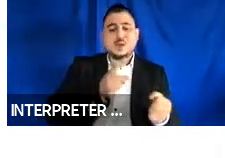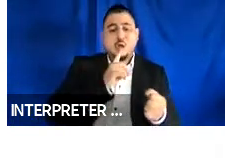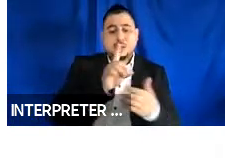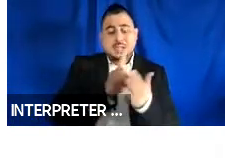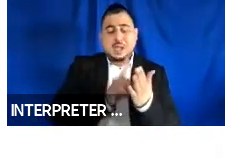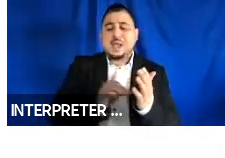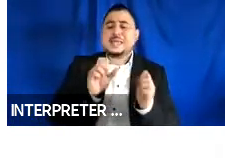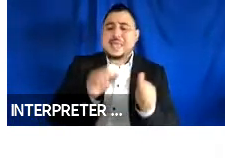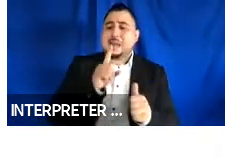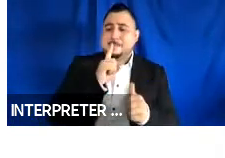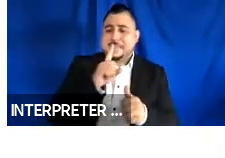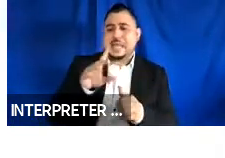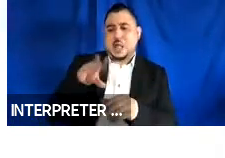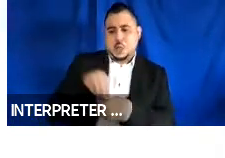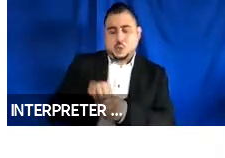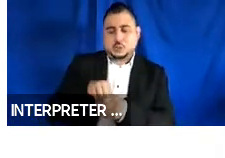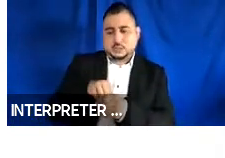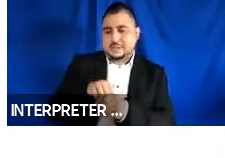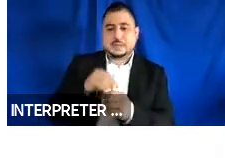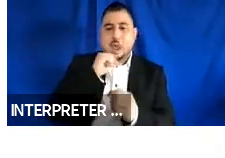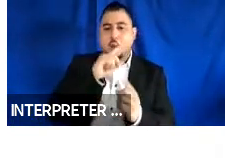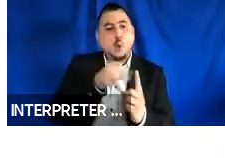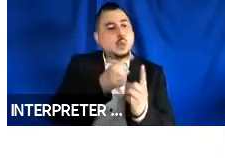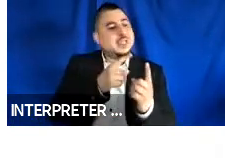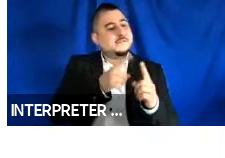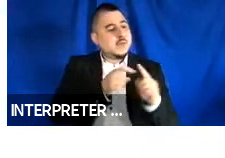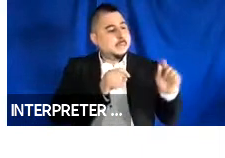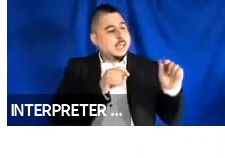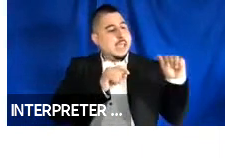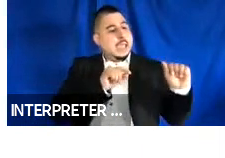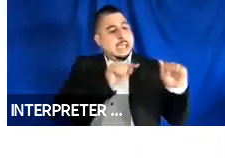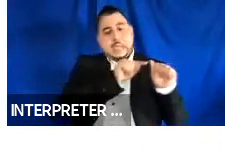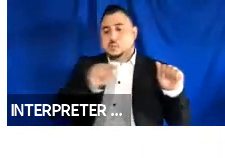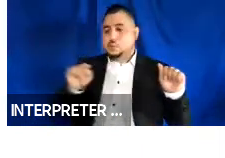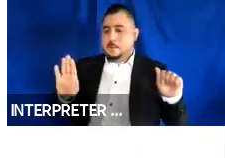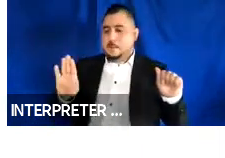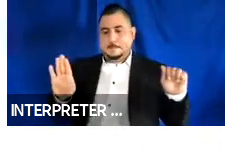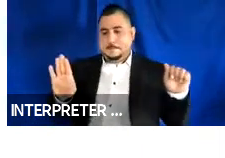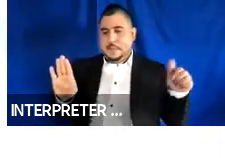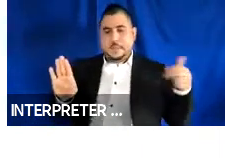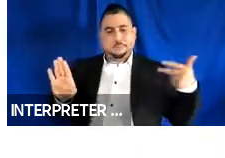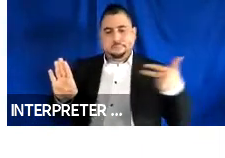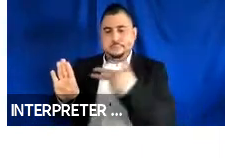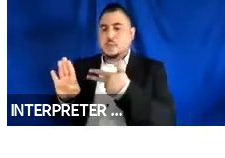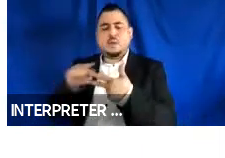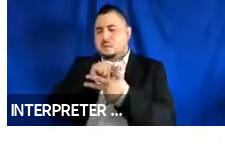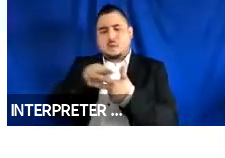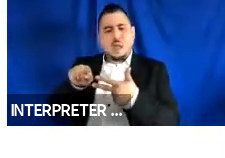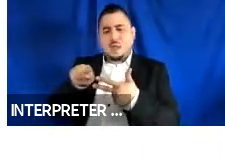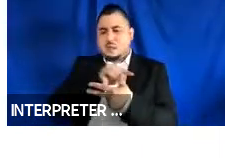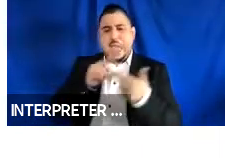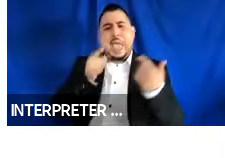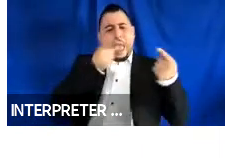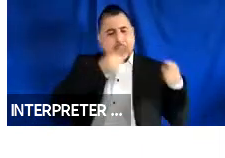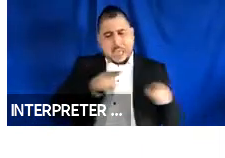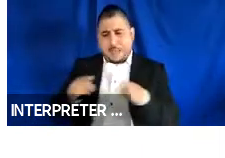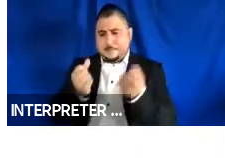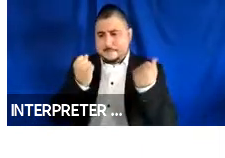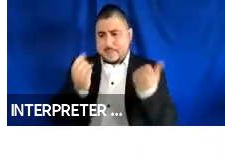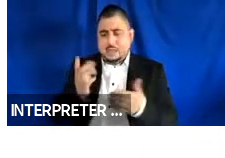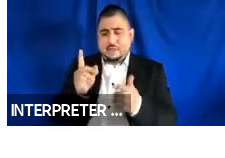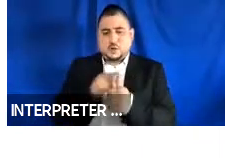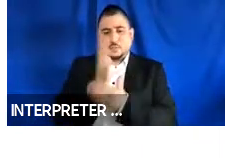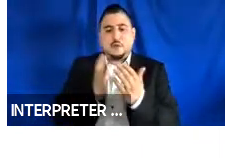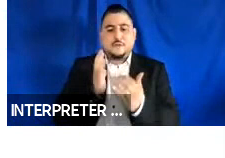not solely about getting to one's destination, and that there are many social components. In the first part of the presentation,